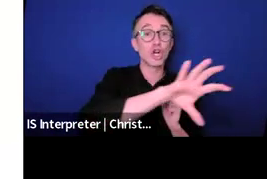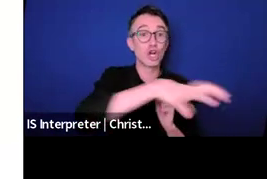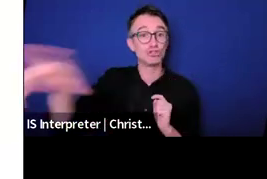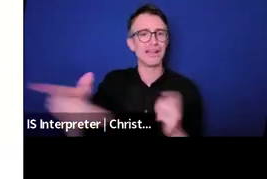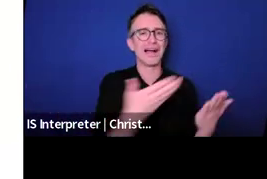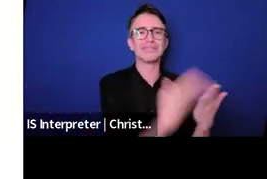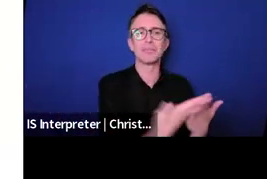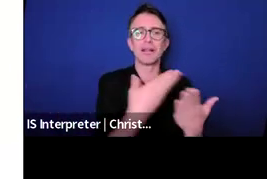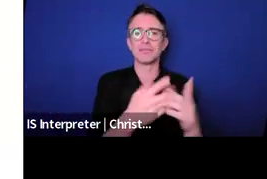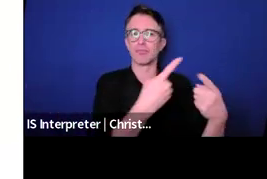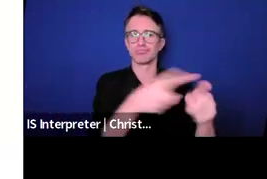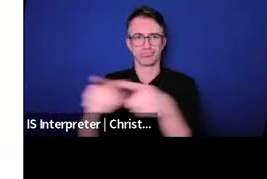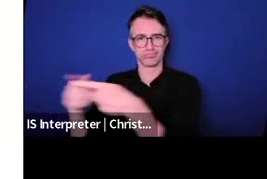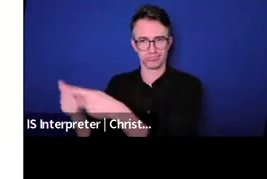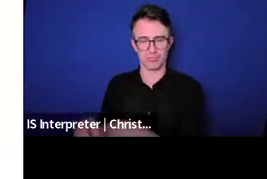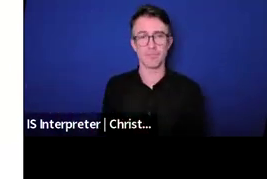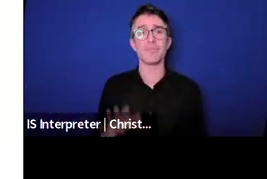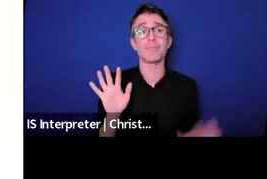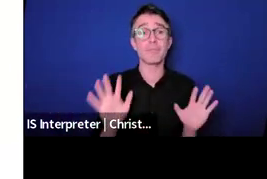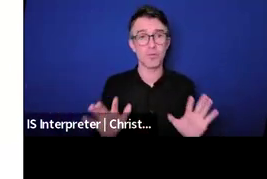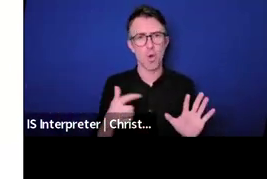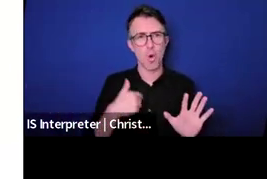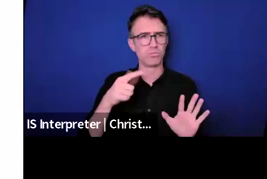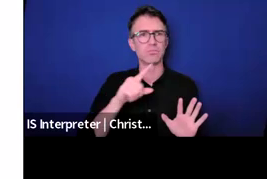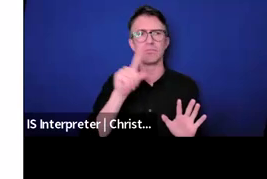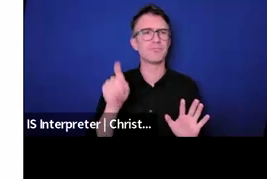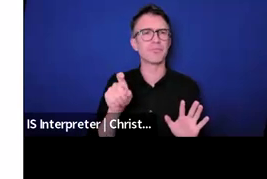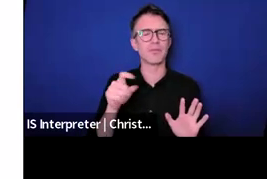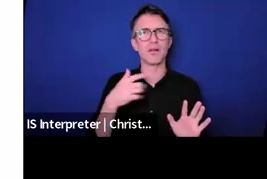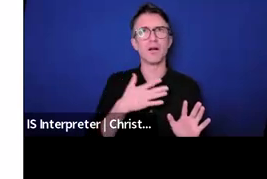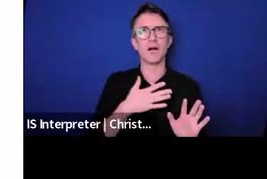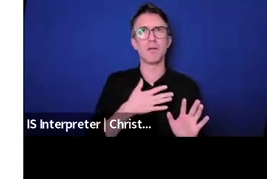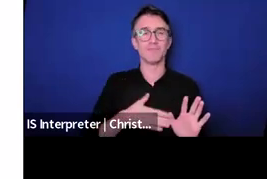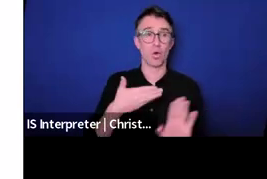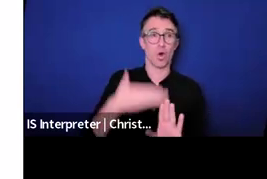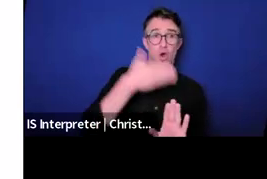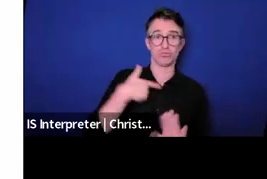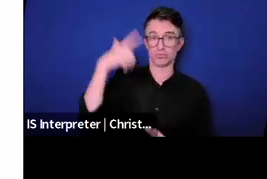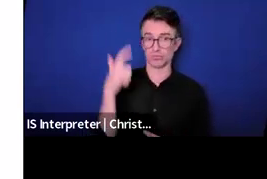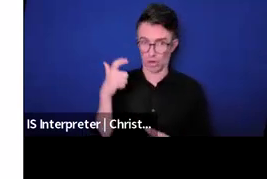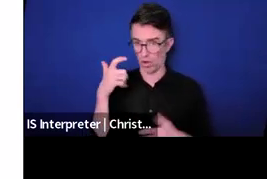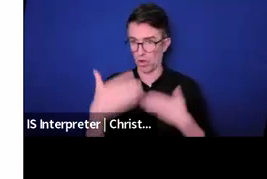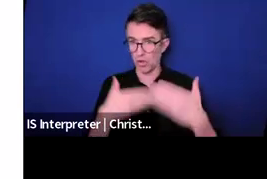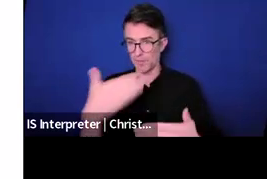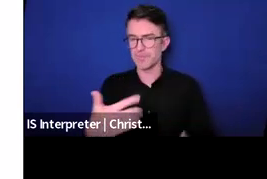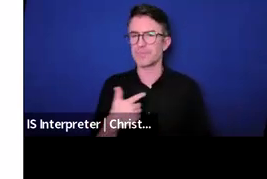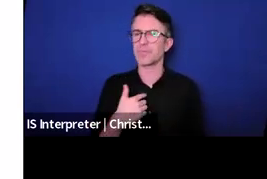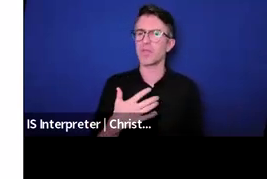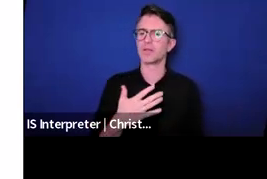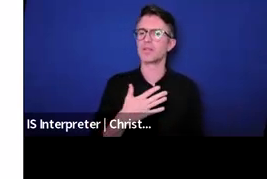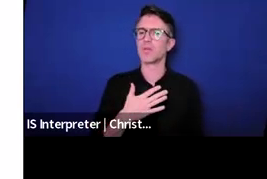basically try to look how basically social protection systems and care